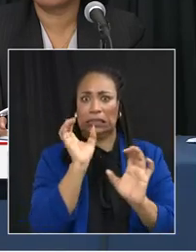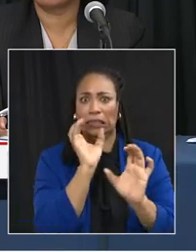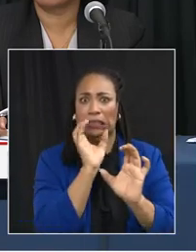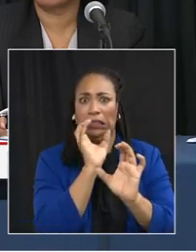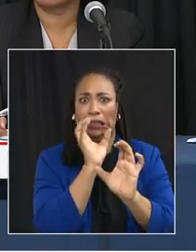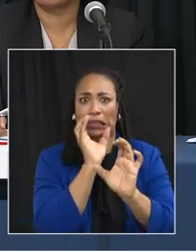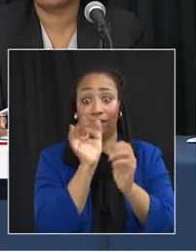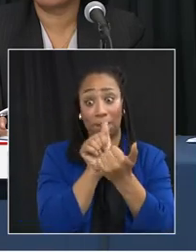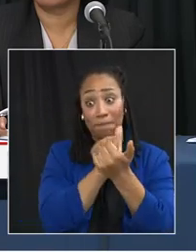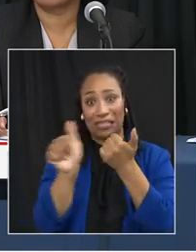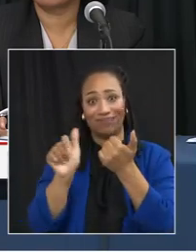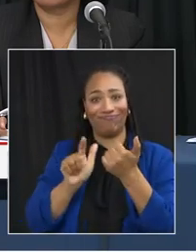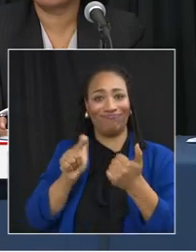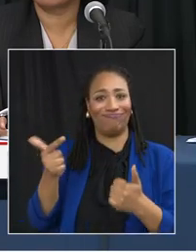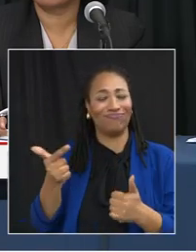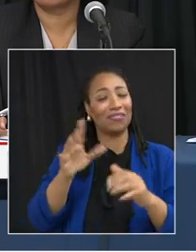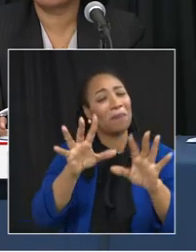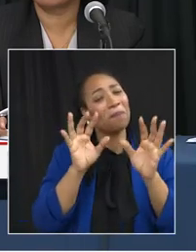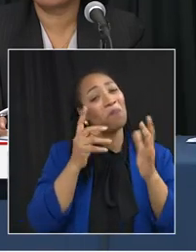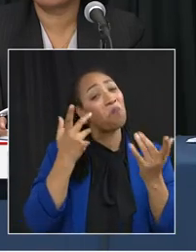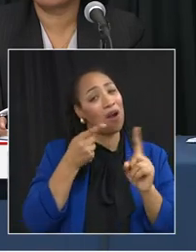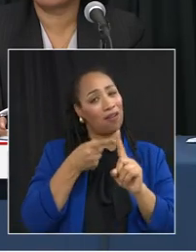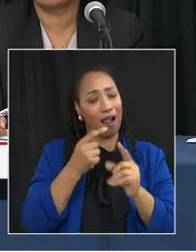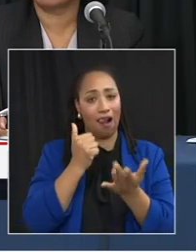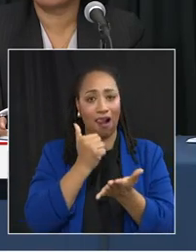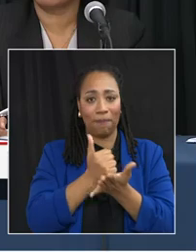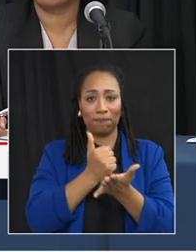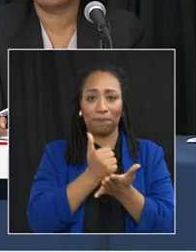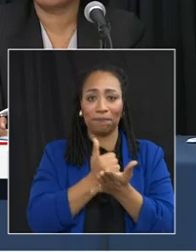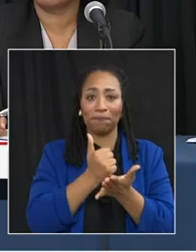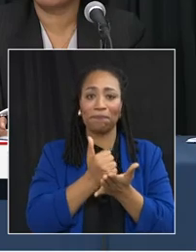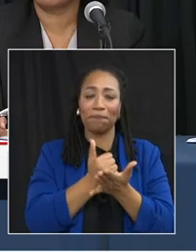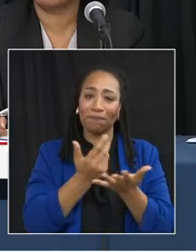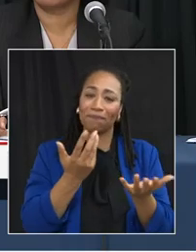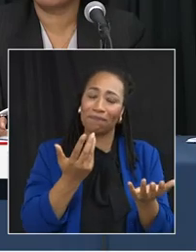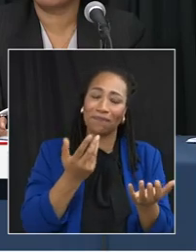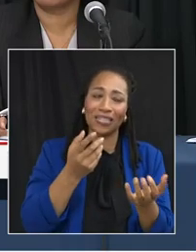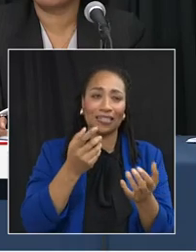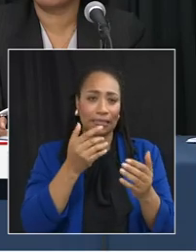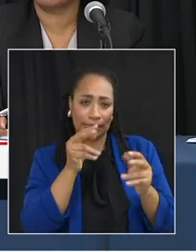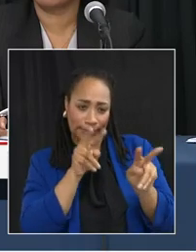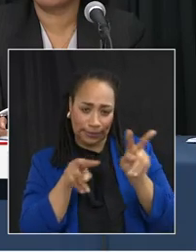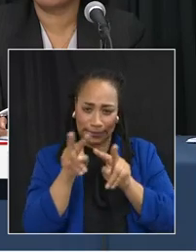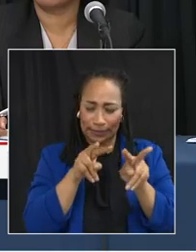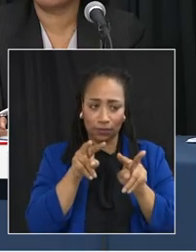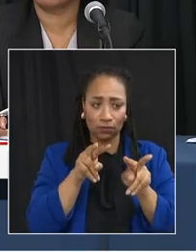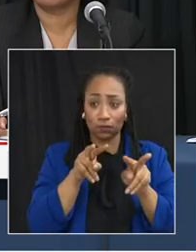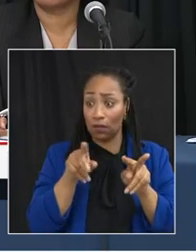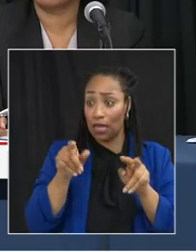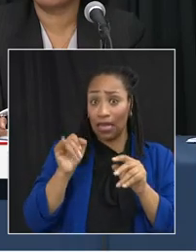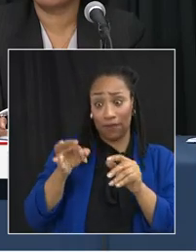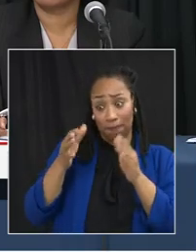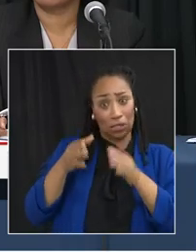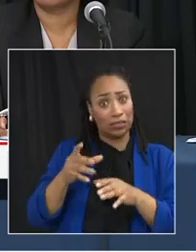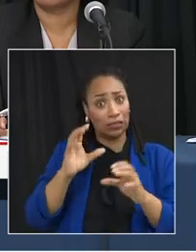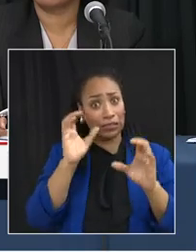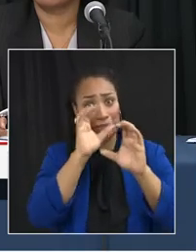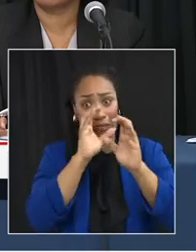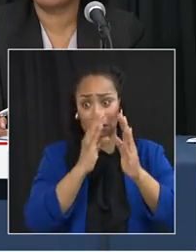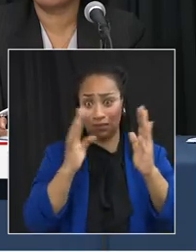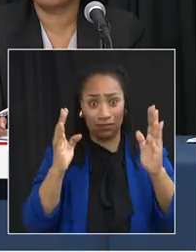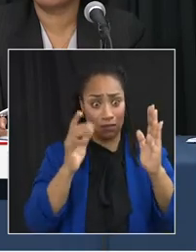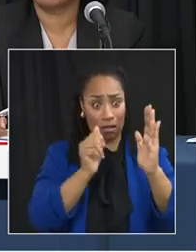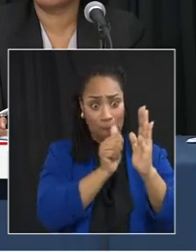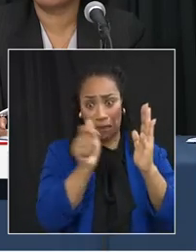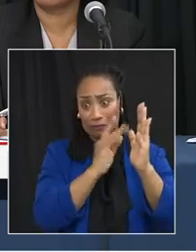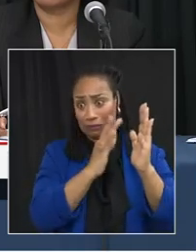$200,000 in assistance, identify a home thinking they were going to get it, and it turned out there might be 3 or 4 people trying to believe they had